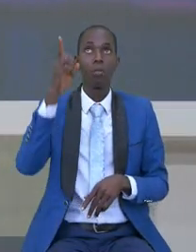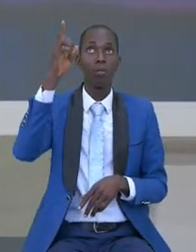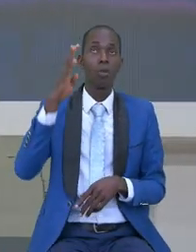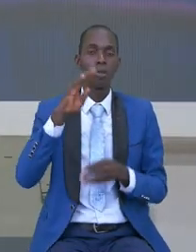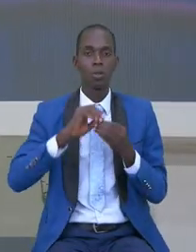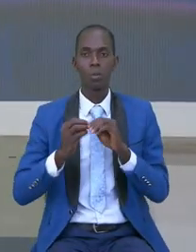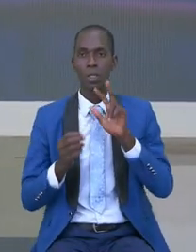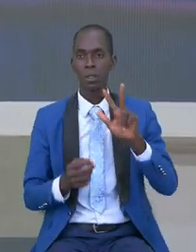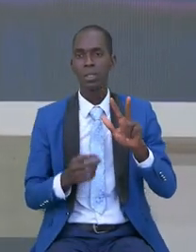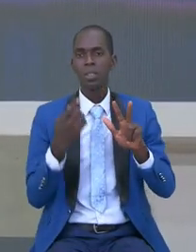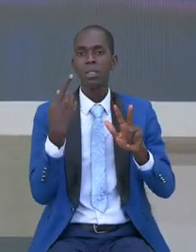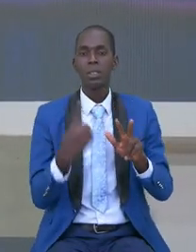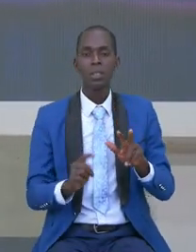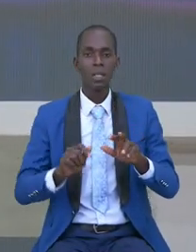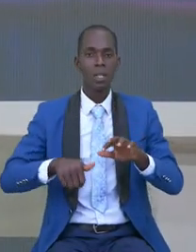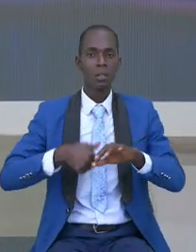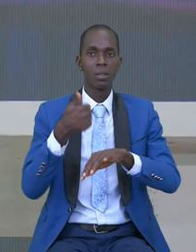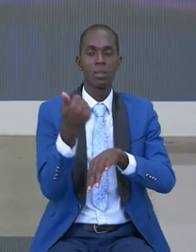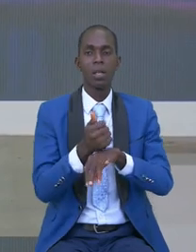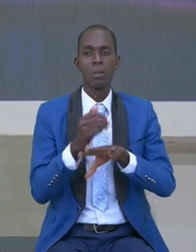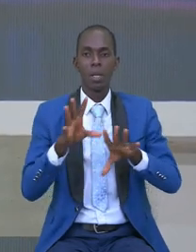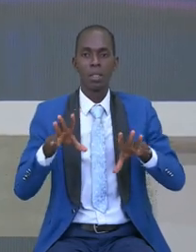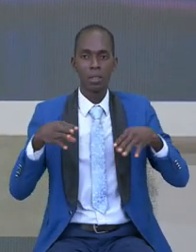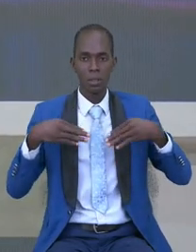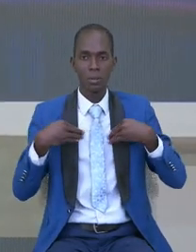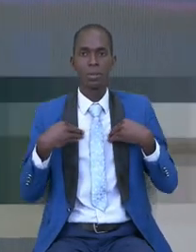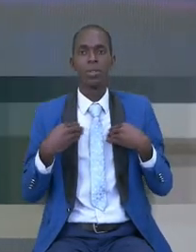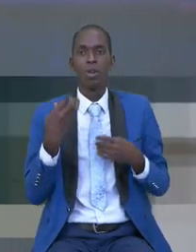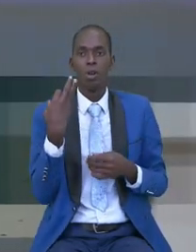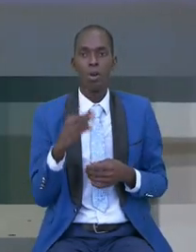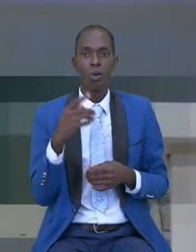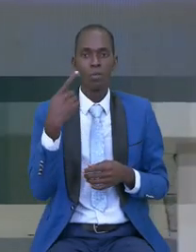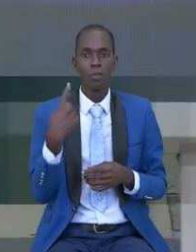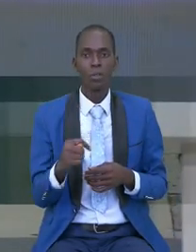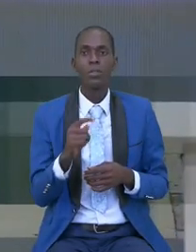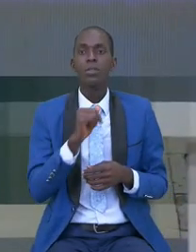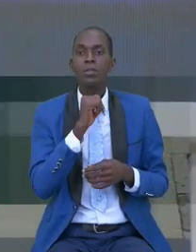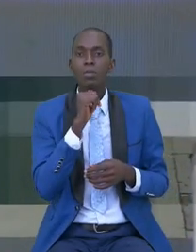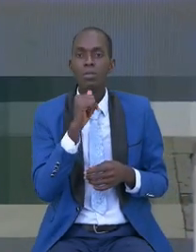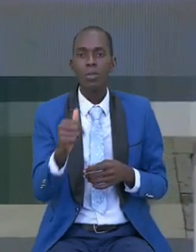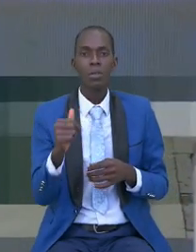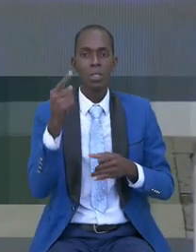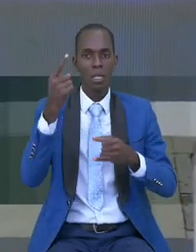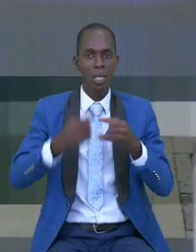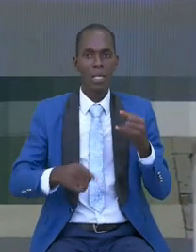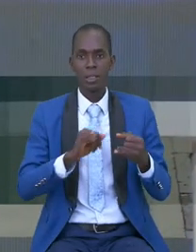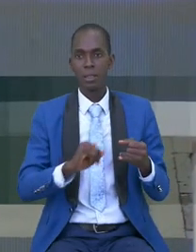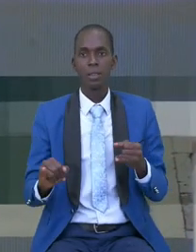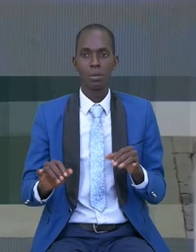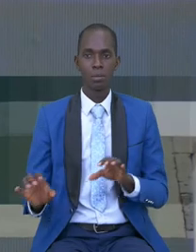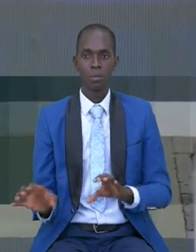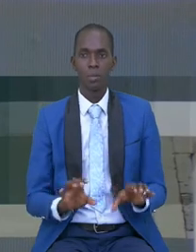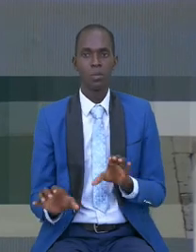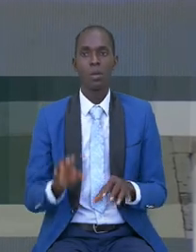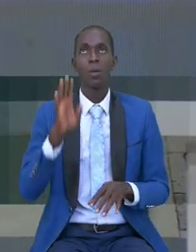is the affirmed acceptance of the unprecedented